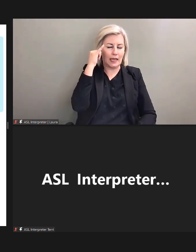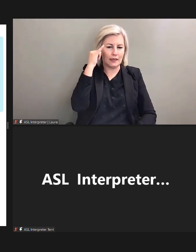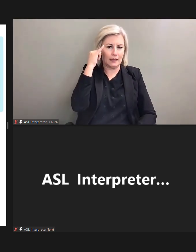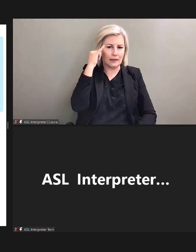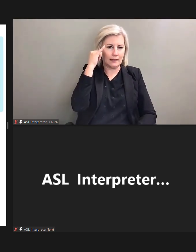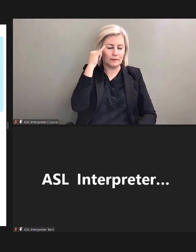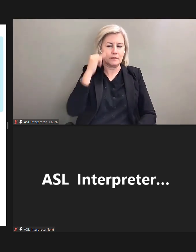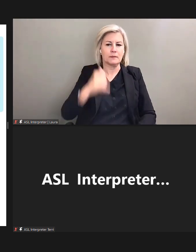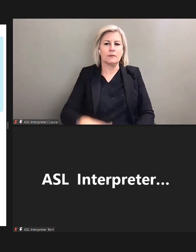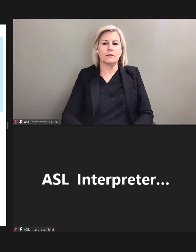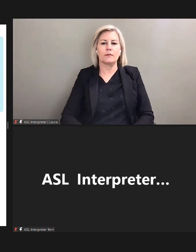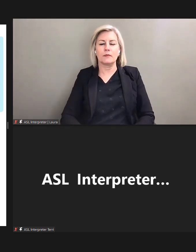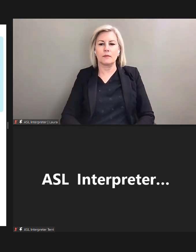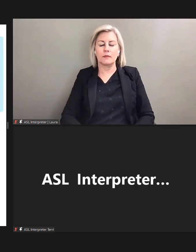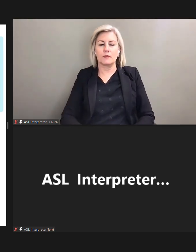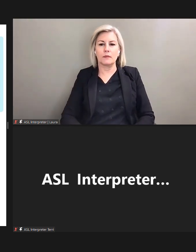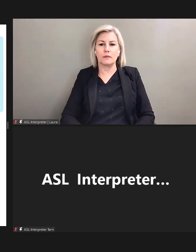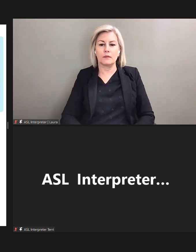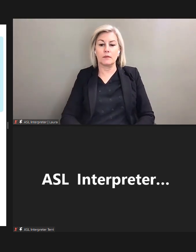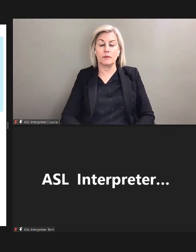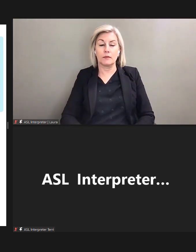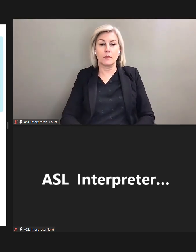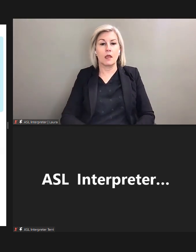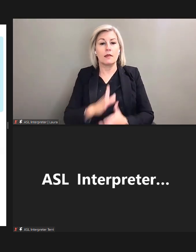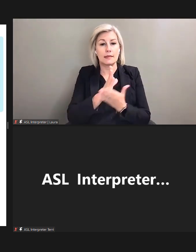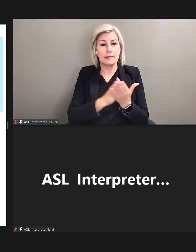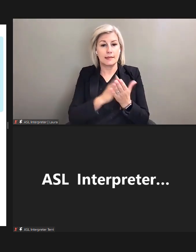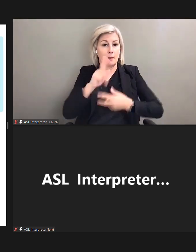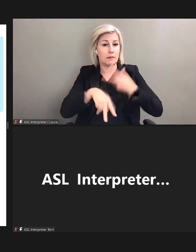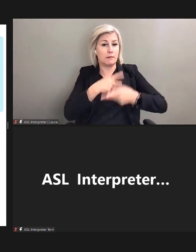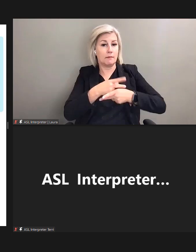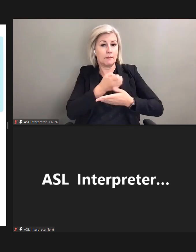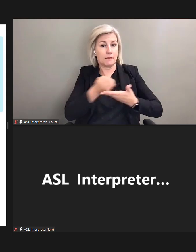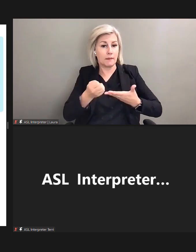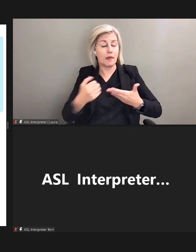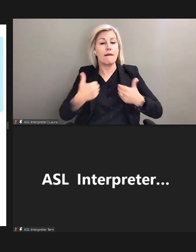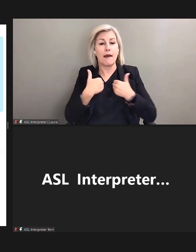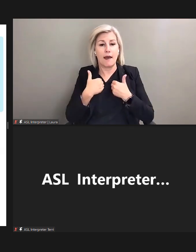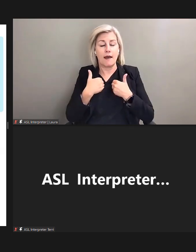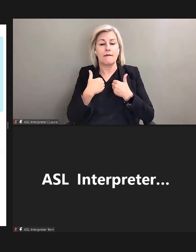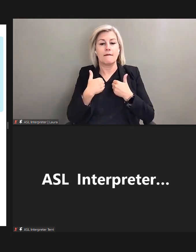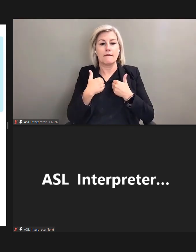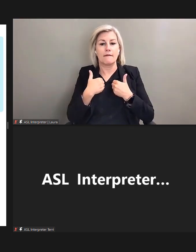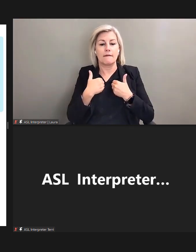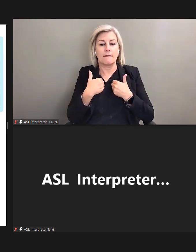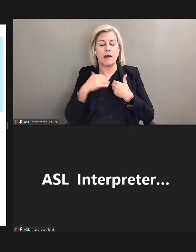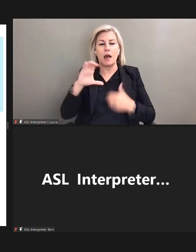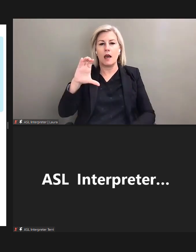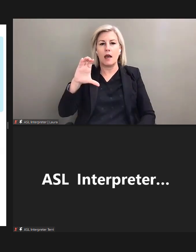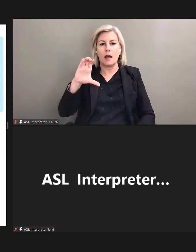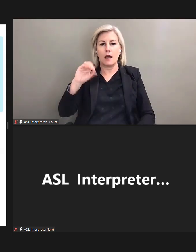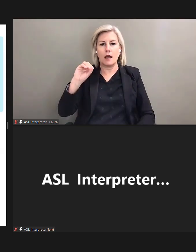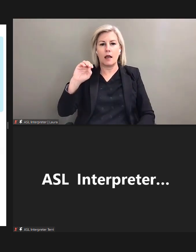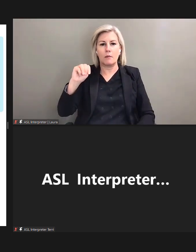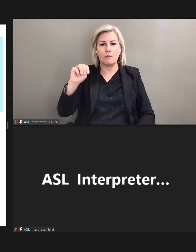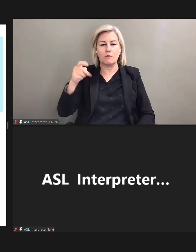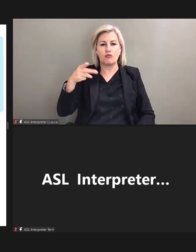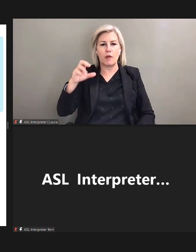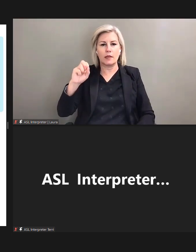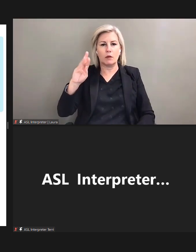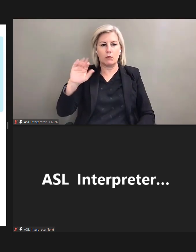properly in the ear. Now, some brands of equipment have a compressible foam